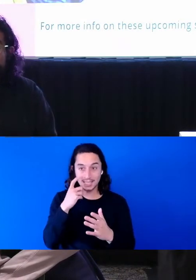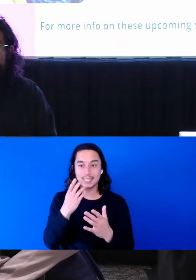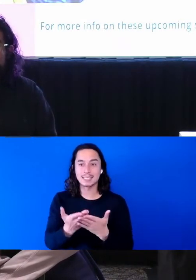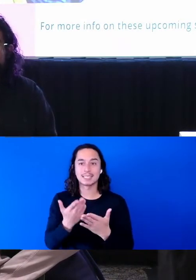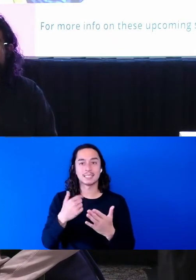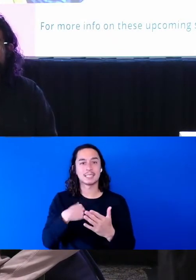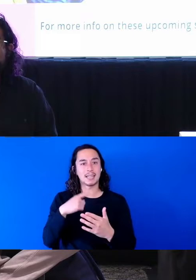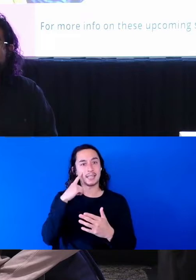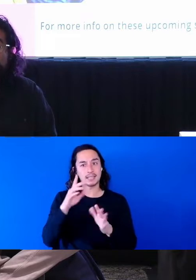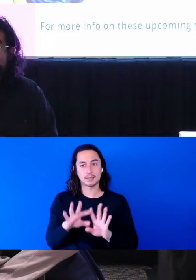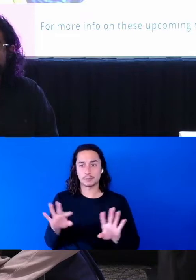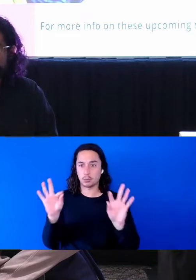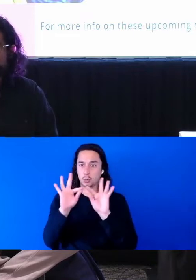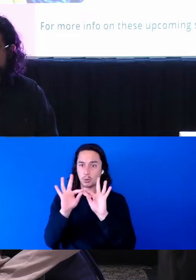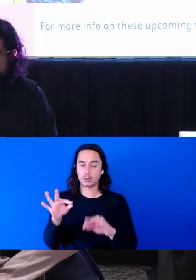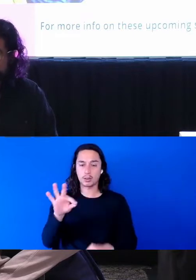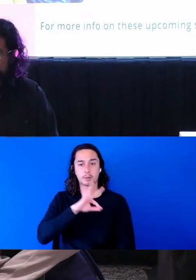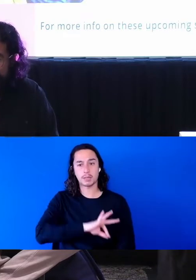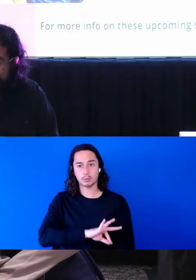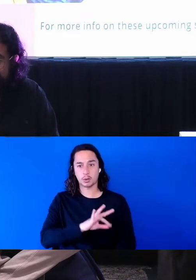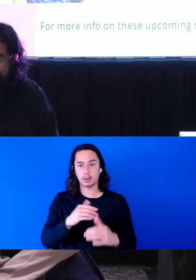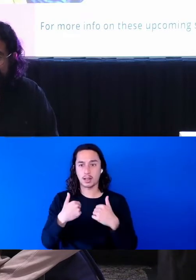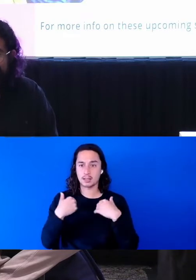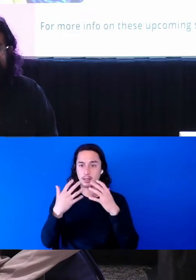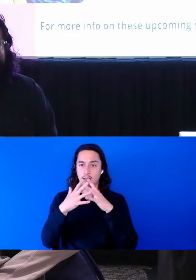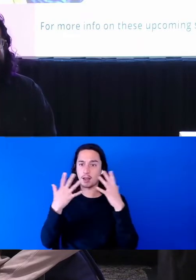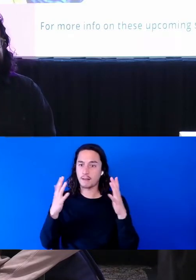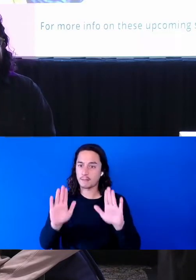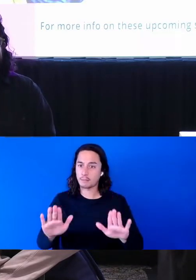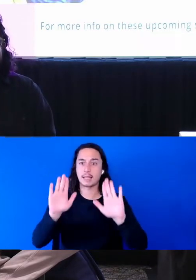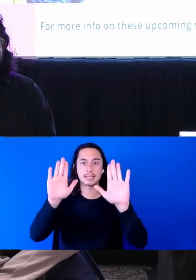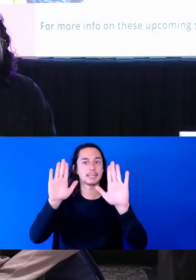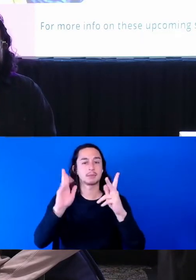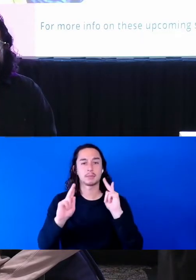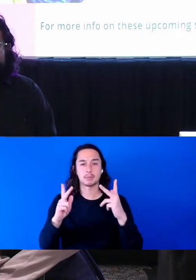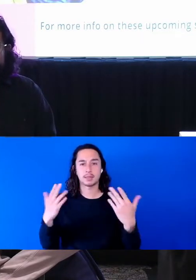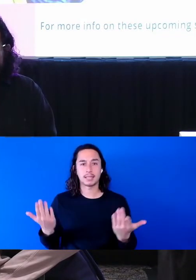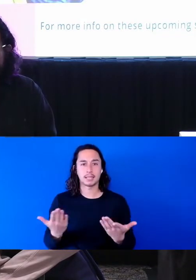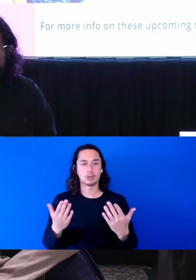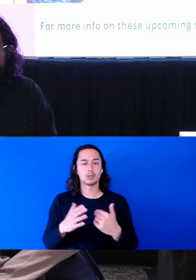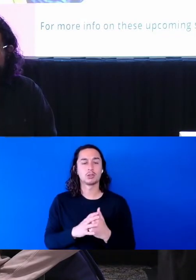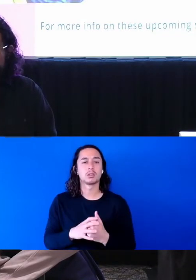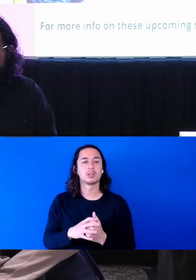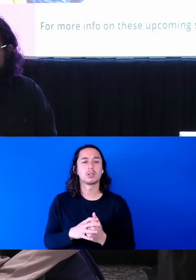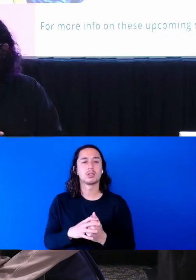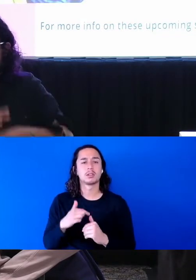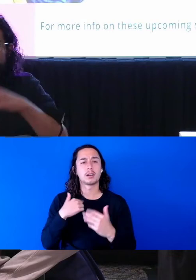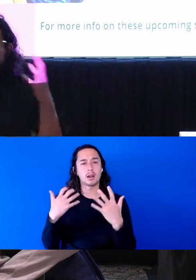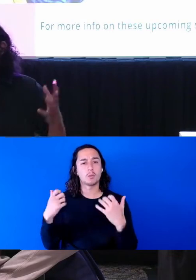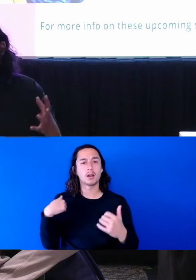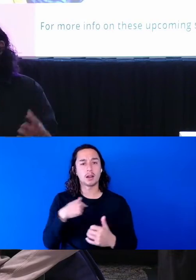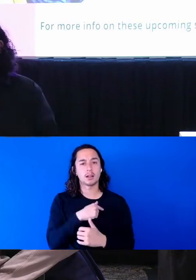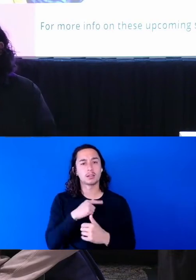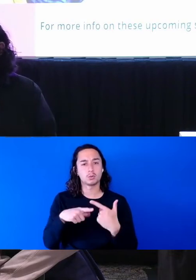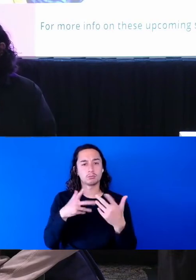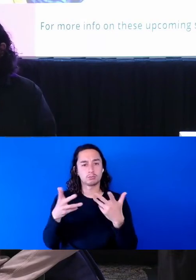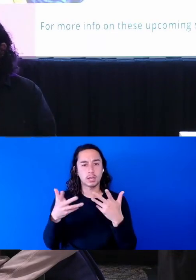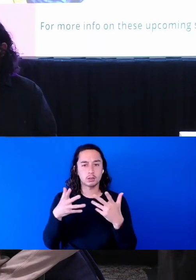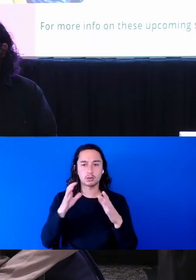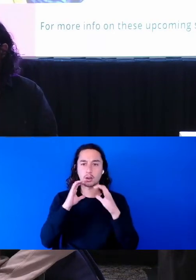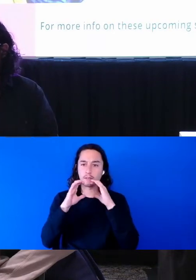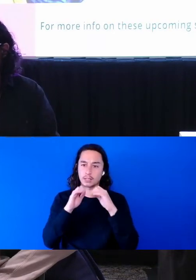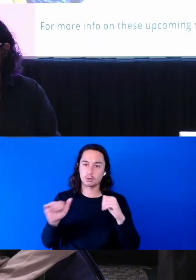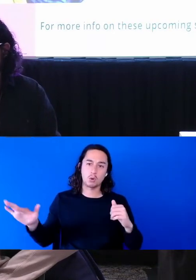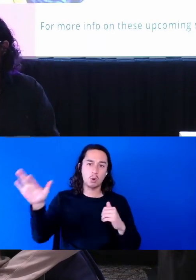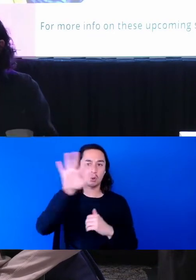a lot of amazing people here, and I want us to be engaged with conversations all over the place.